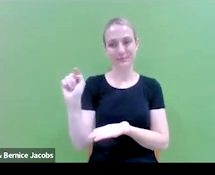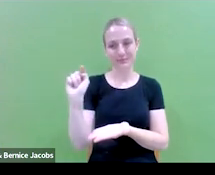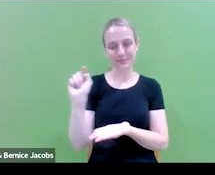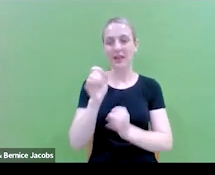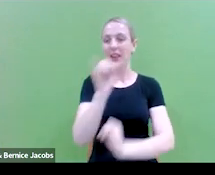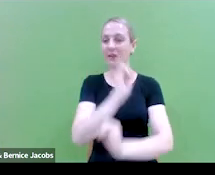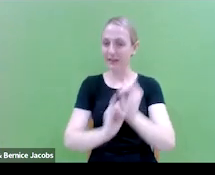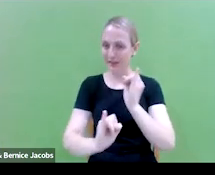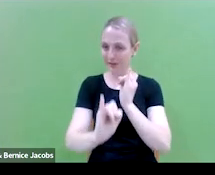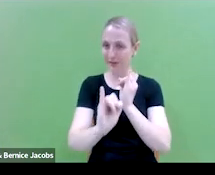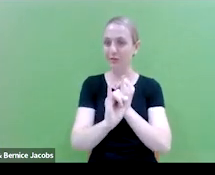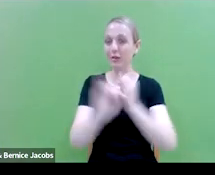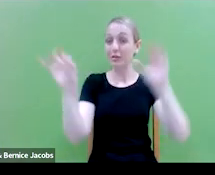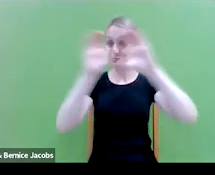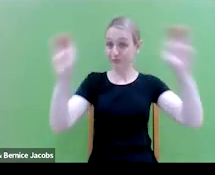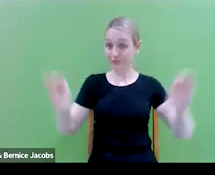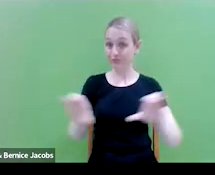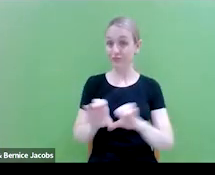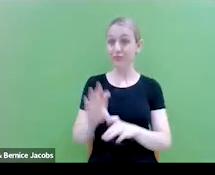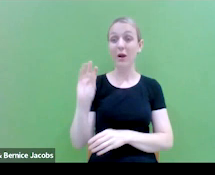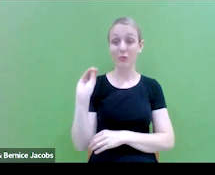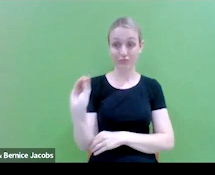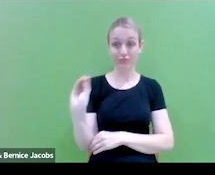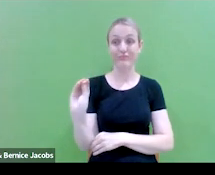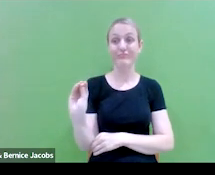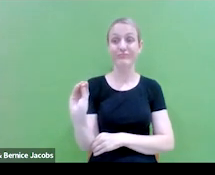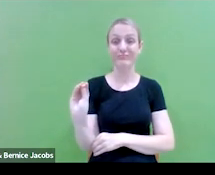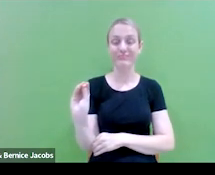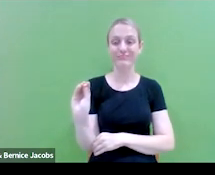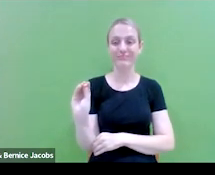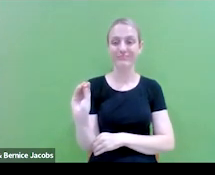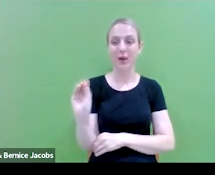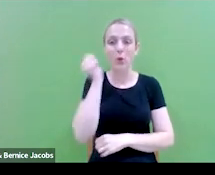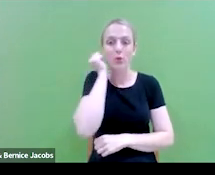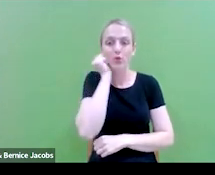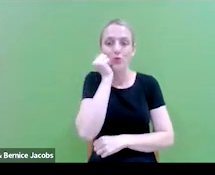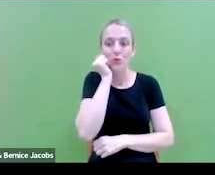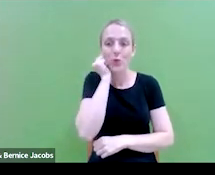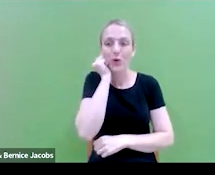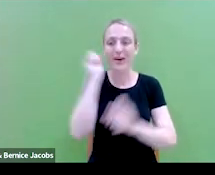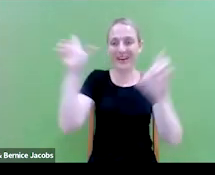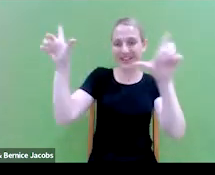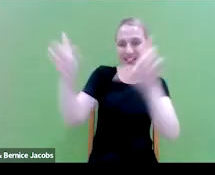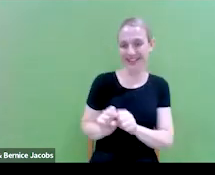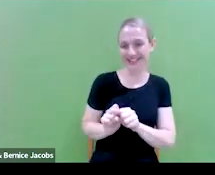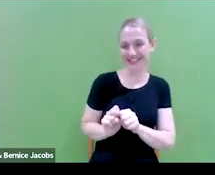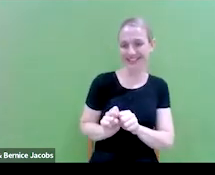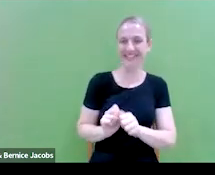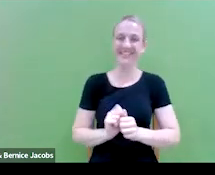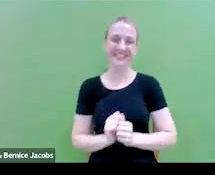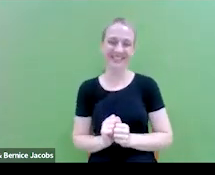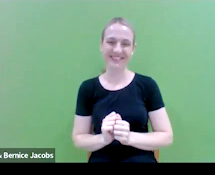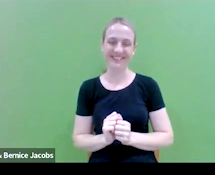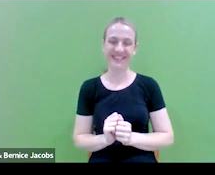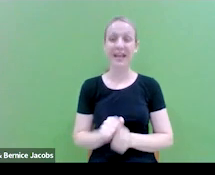internationally certified, and sorry, let me just quickly stop sharing, sorry.